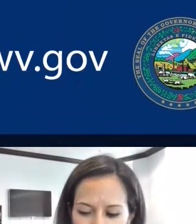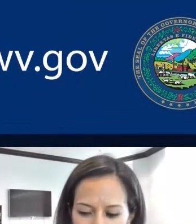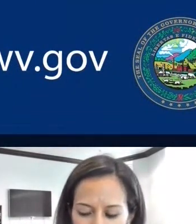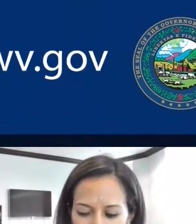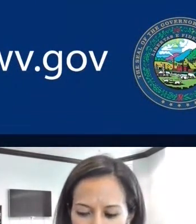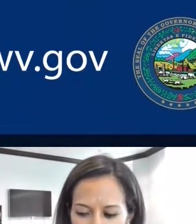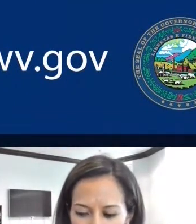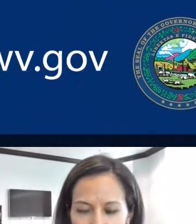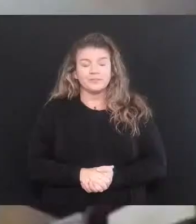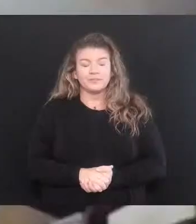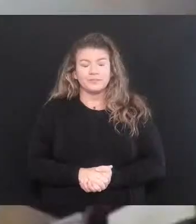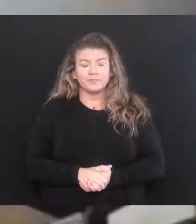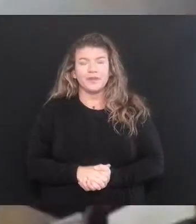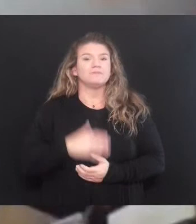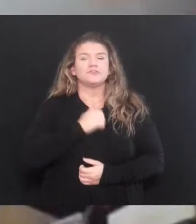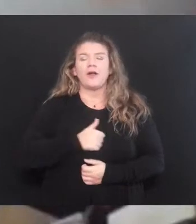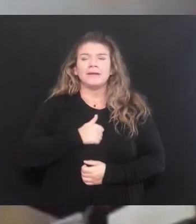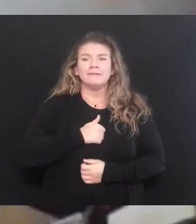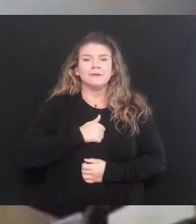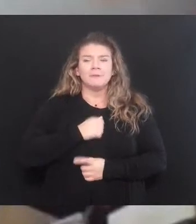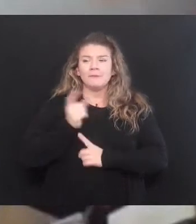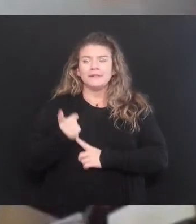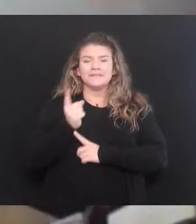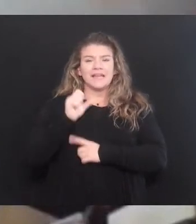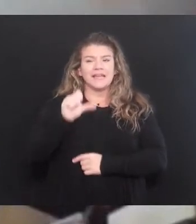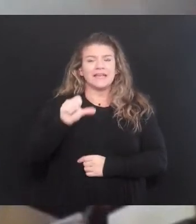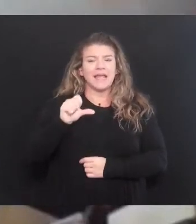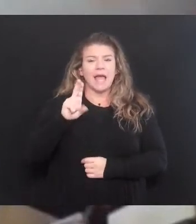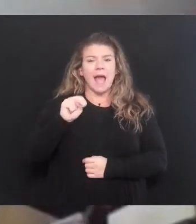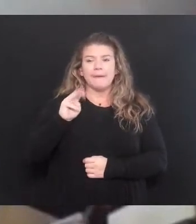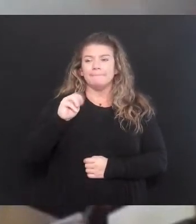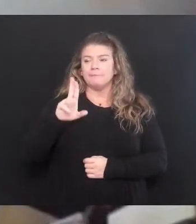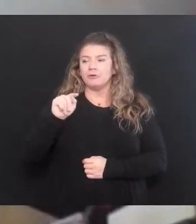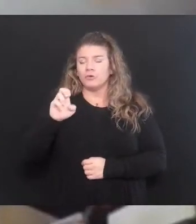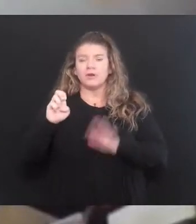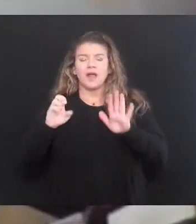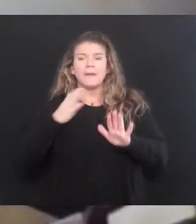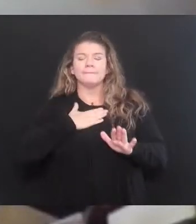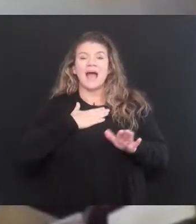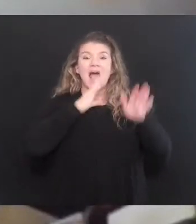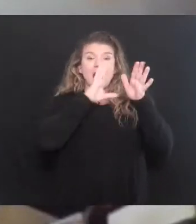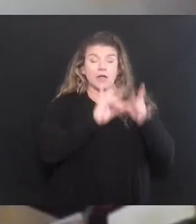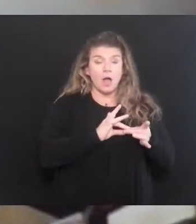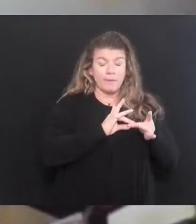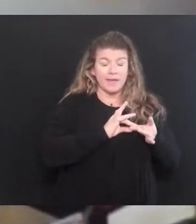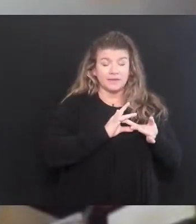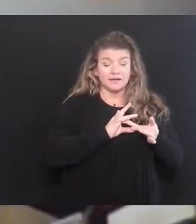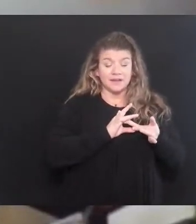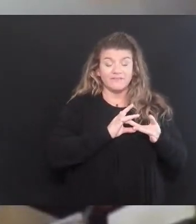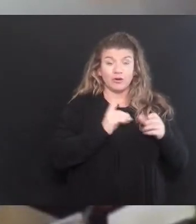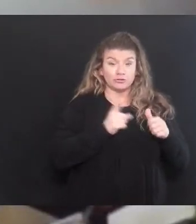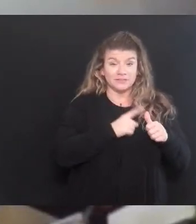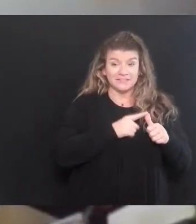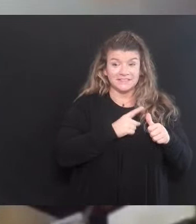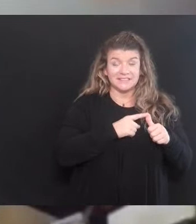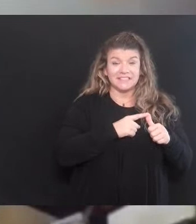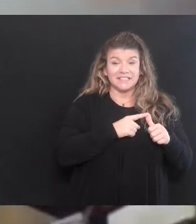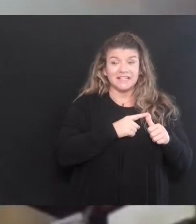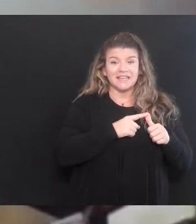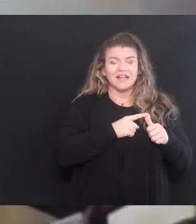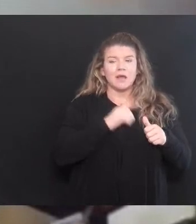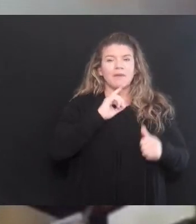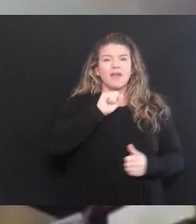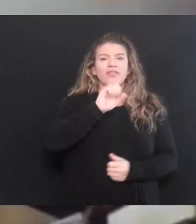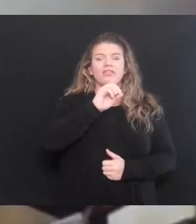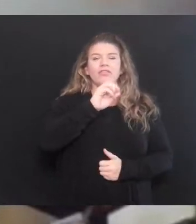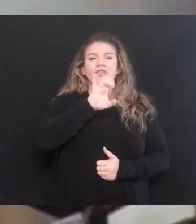It took me a second to get my unmute button. Thanks. A quick comment before I go to my question. Just on the social justice